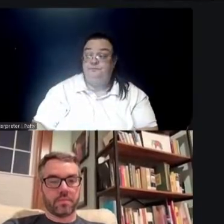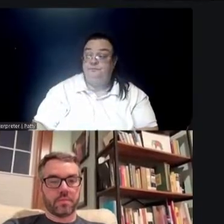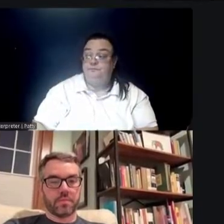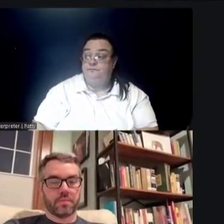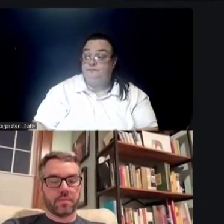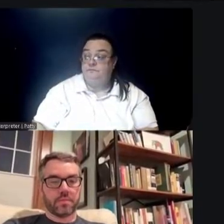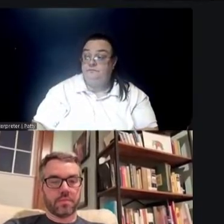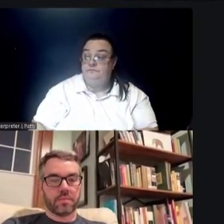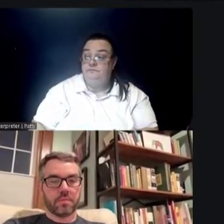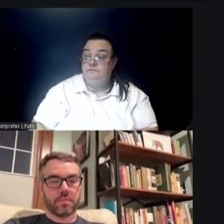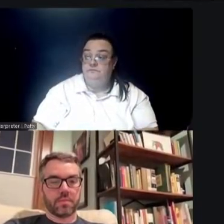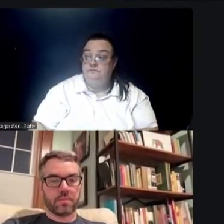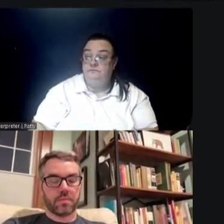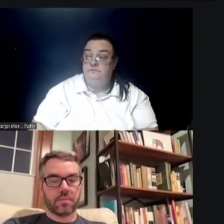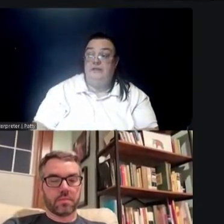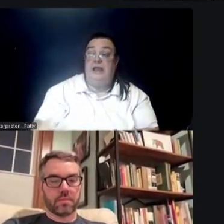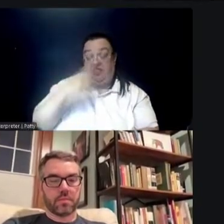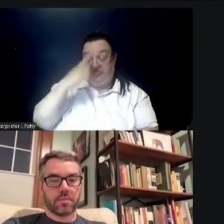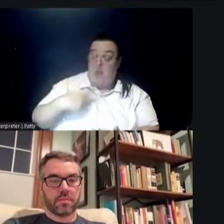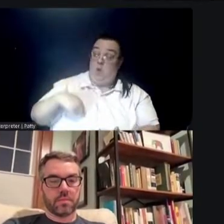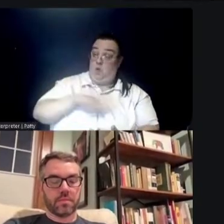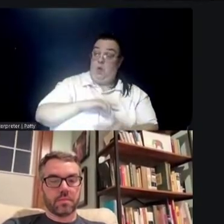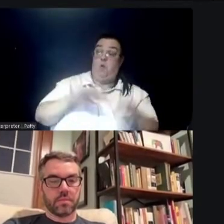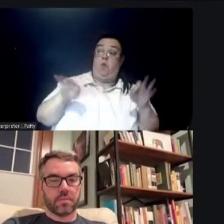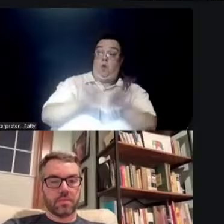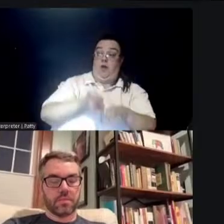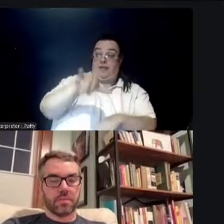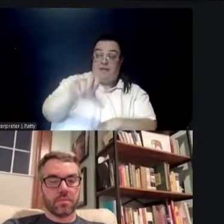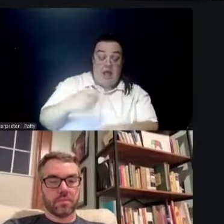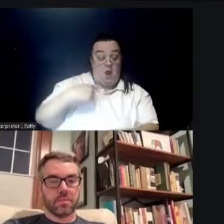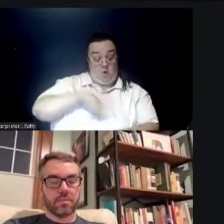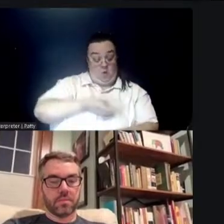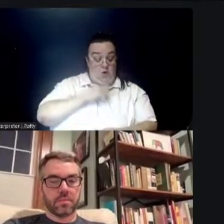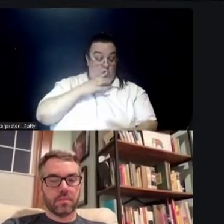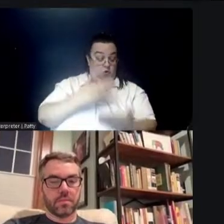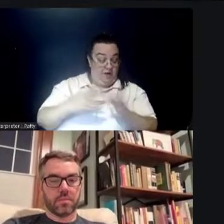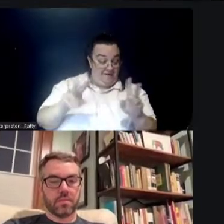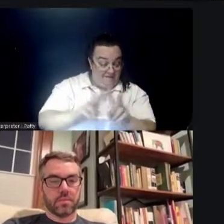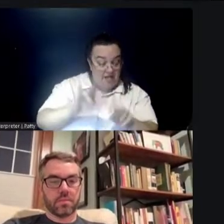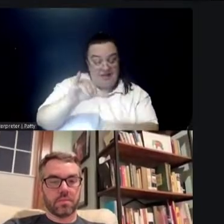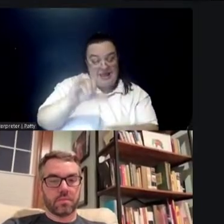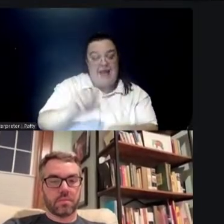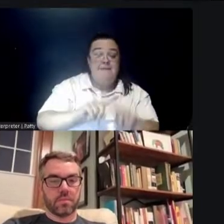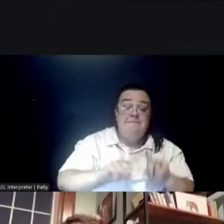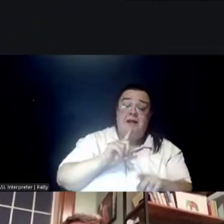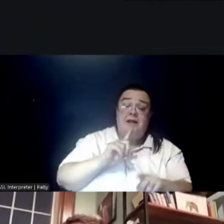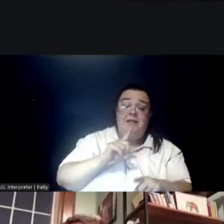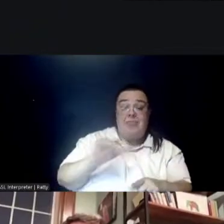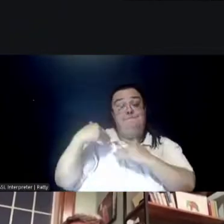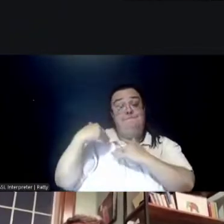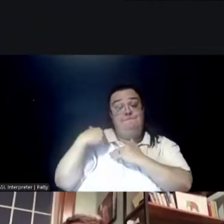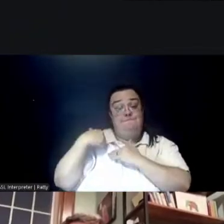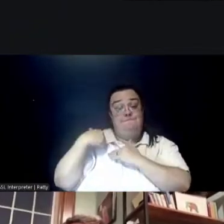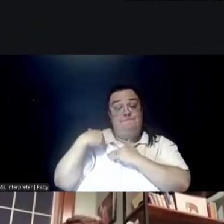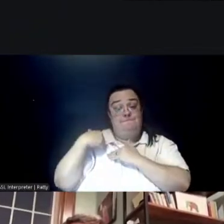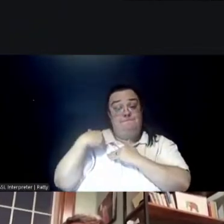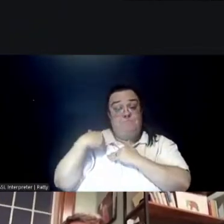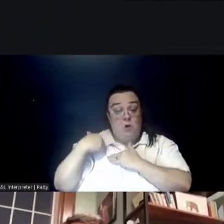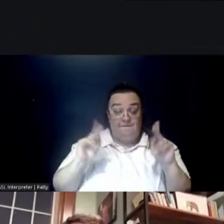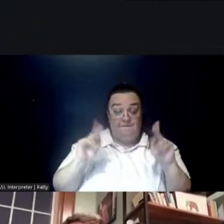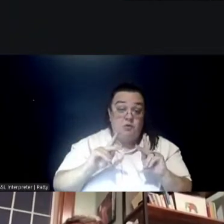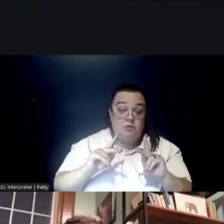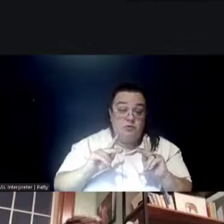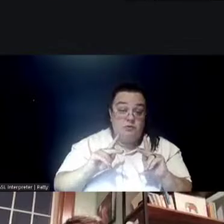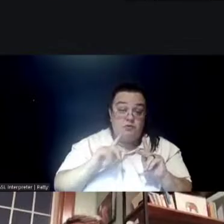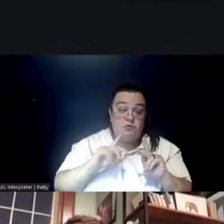I think we're worth it. We're good. I think we're a good value, but nevertheless, the burden is real on folks, and the burden is not 62 cents. It's